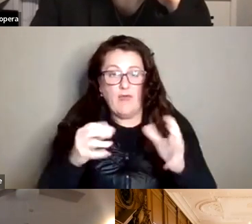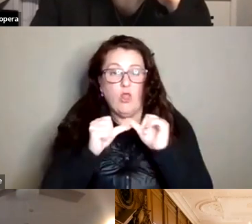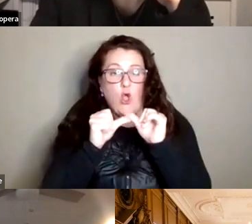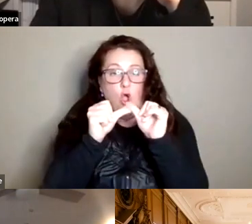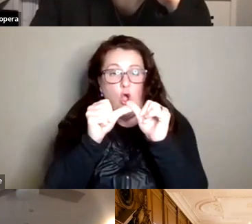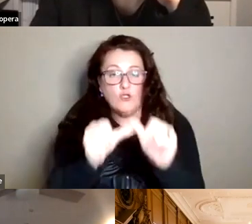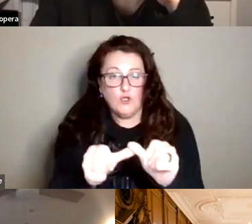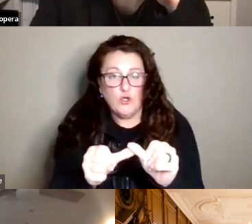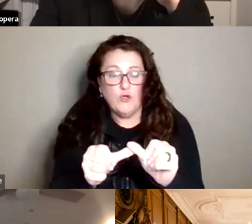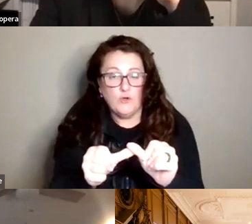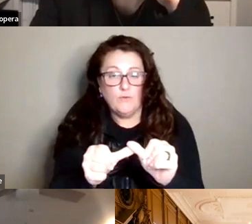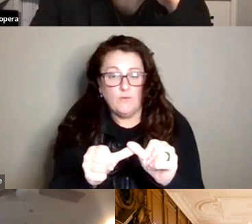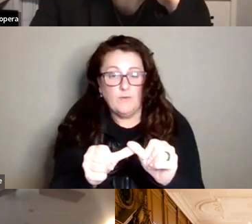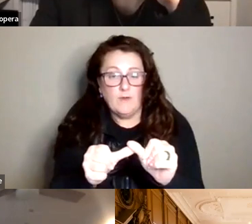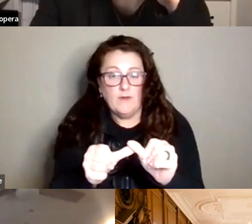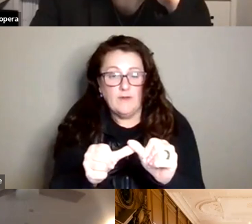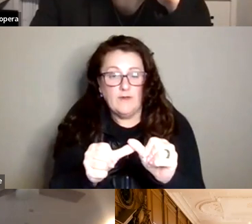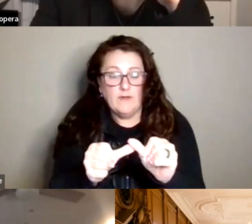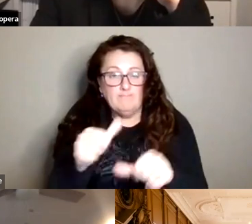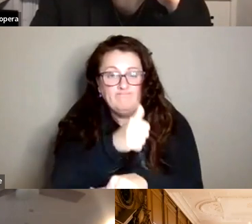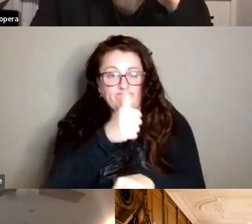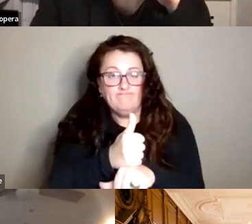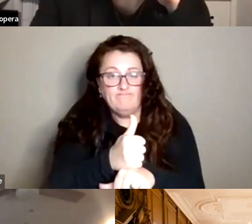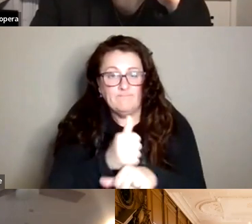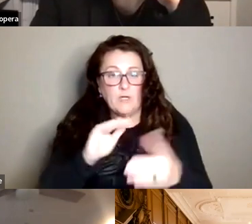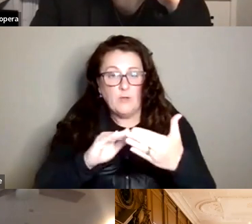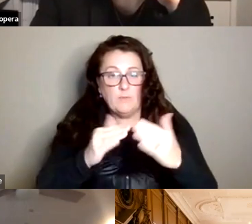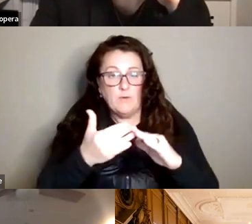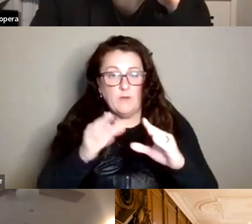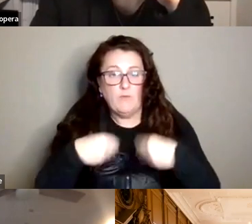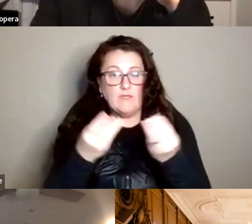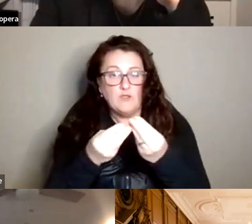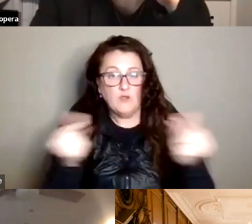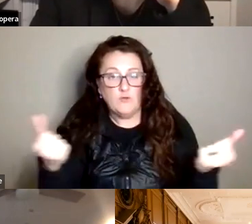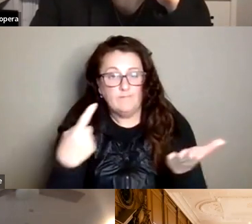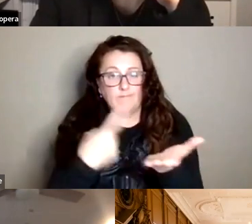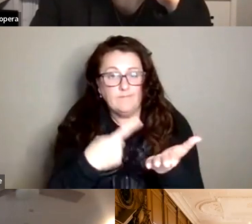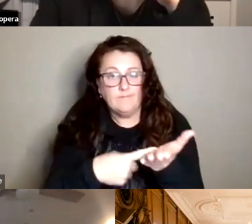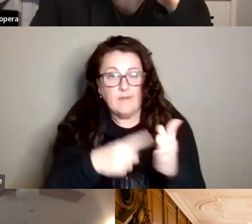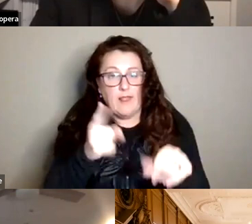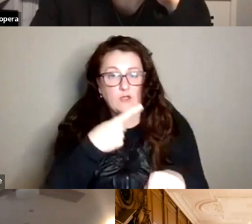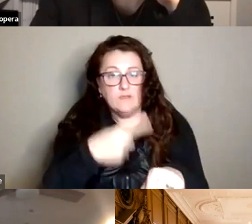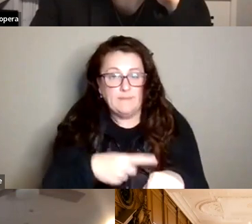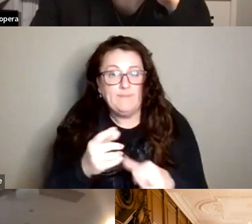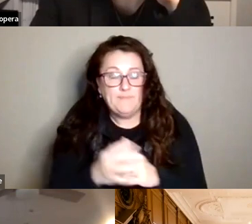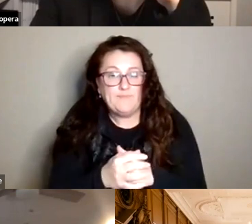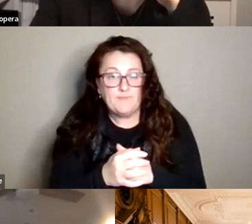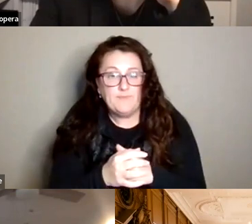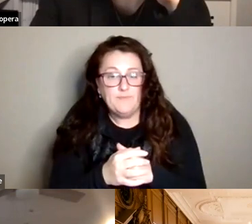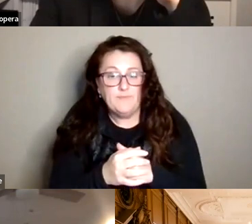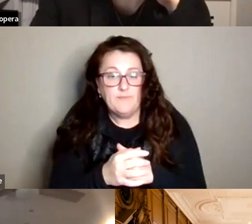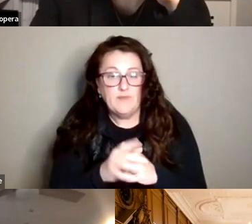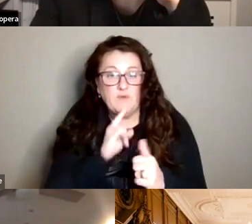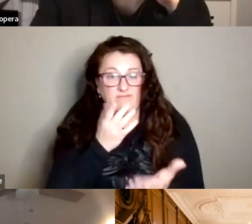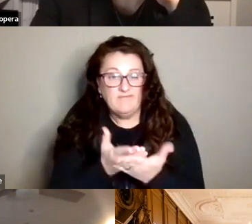long-term permanent fixture in our community to provide the solutions we've all been talking about for quite some time. I think what's been most